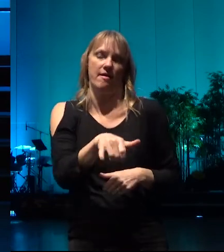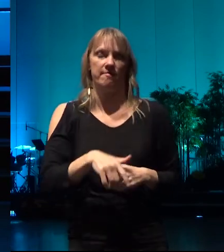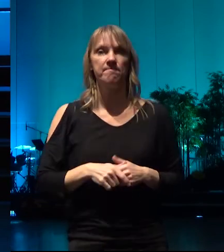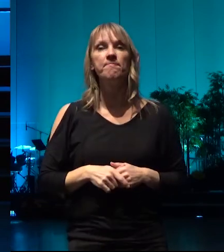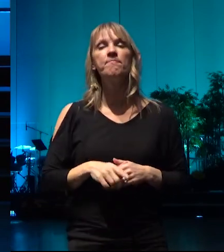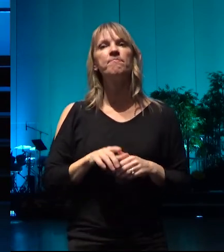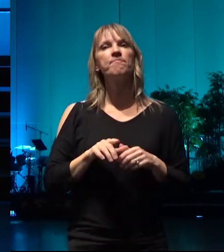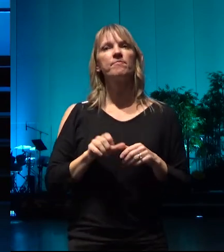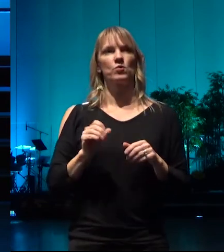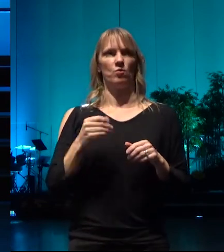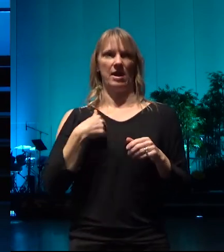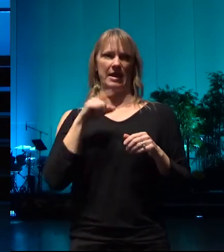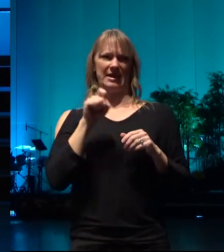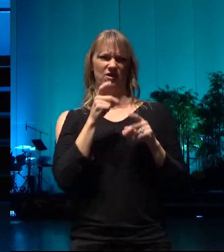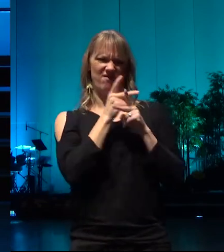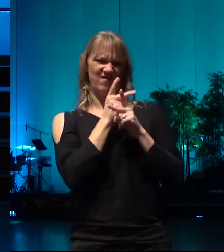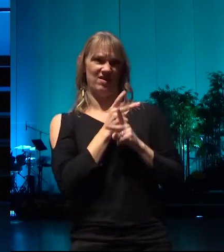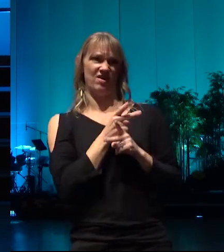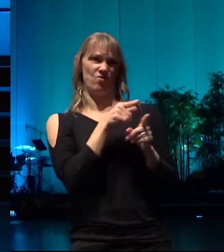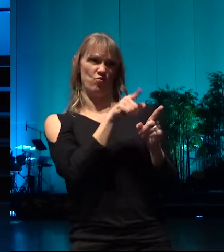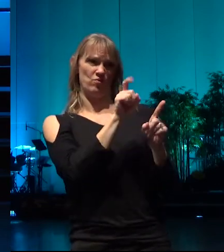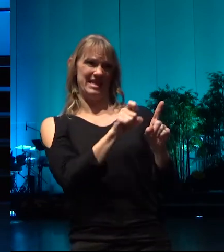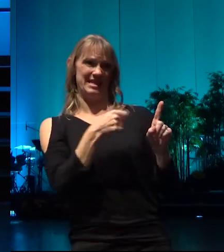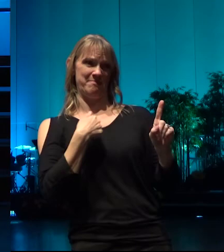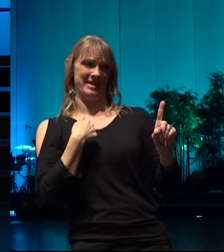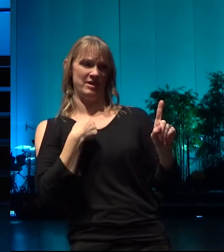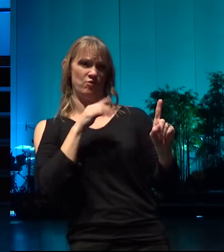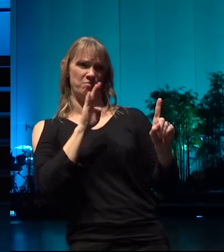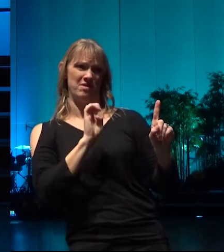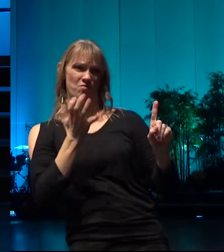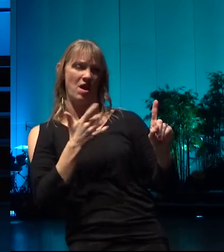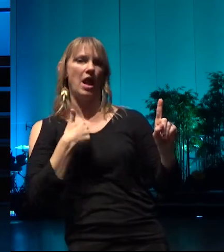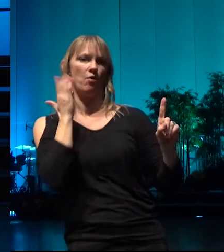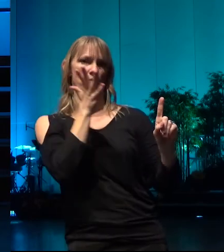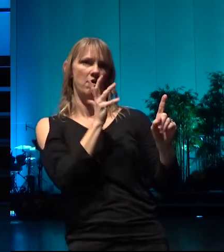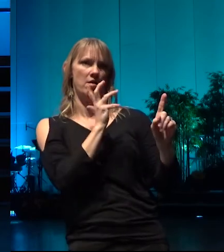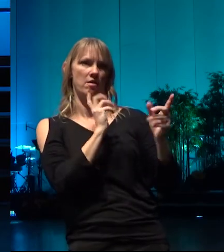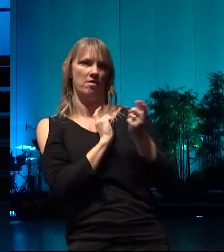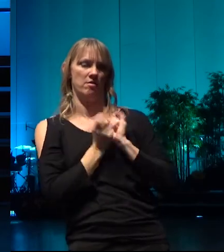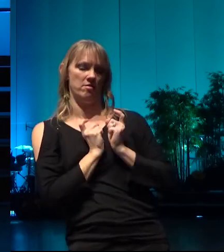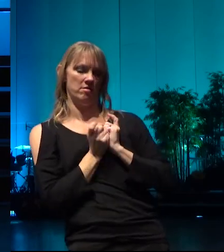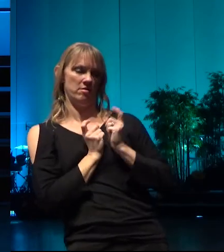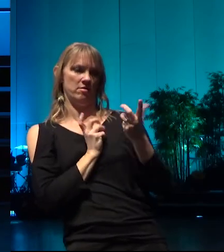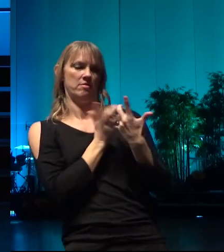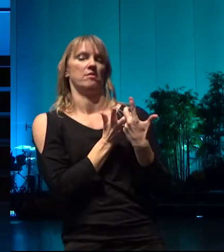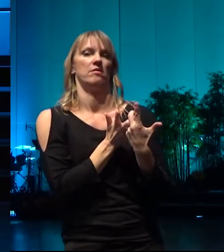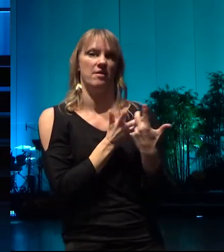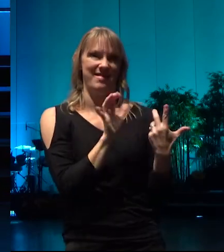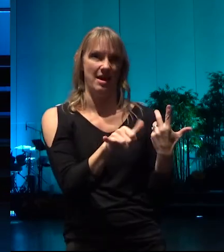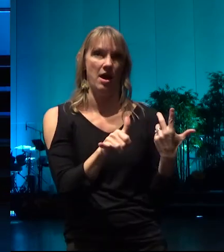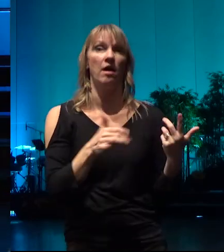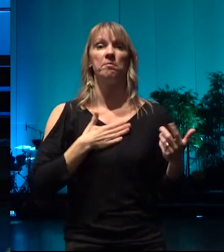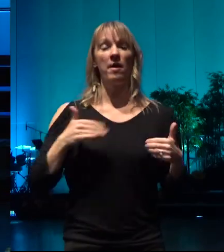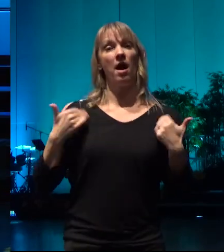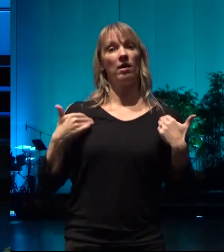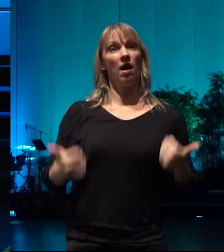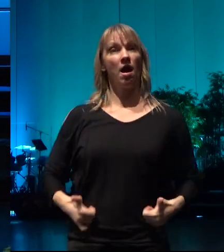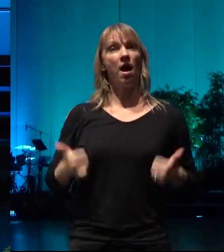about. So let me figure out what's needed and I'll just become that. And I spent a good part of my young